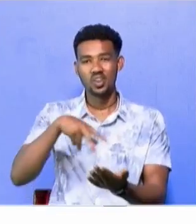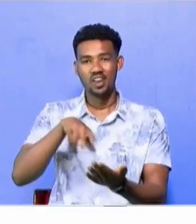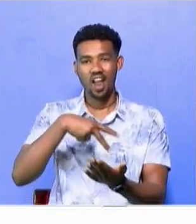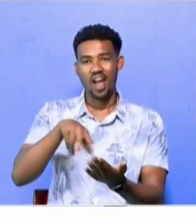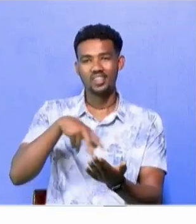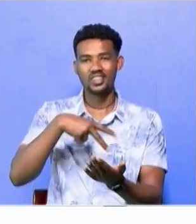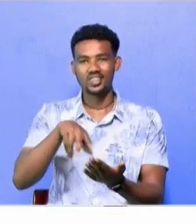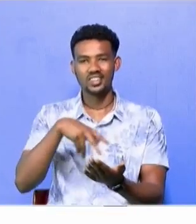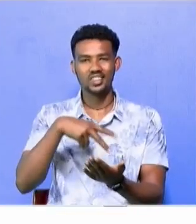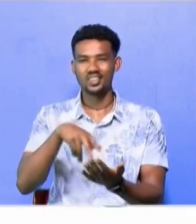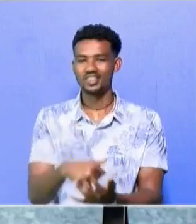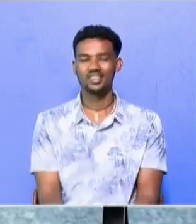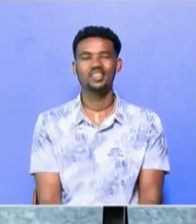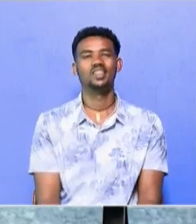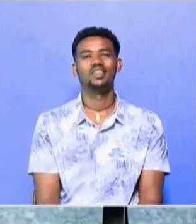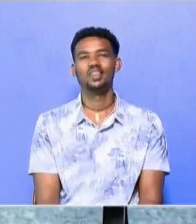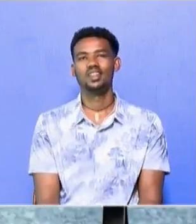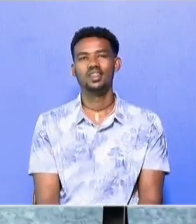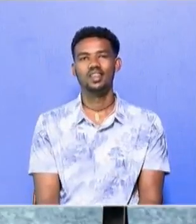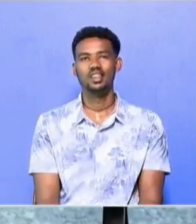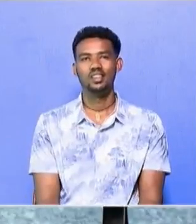dance.